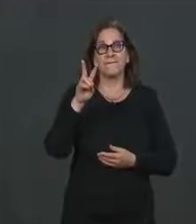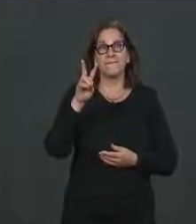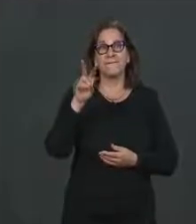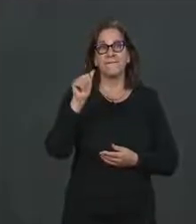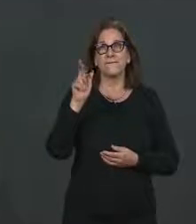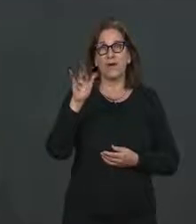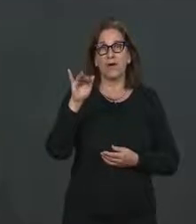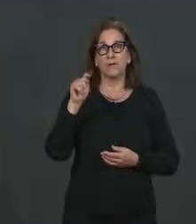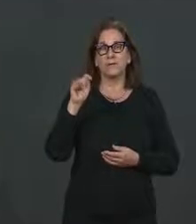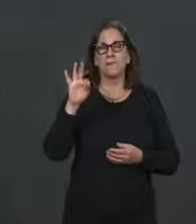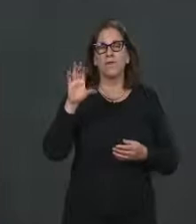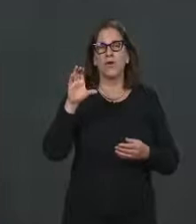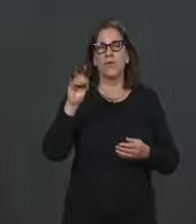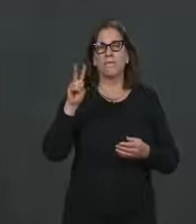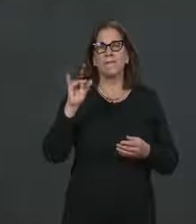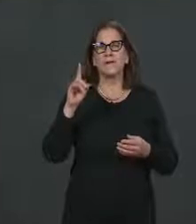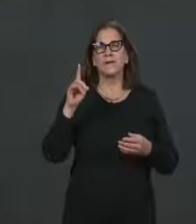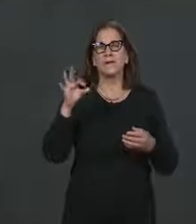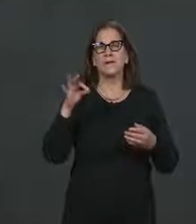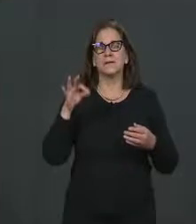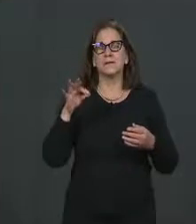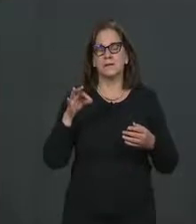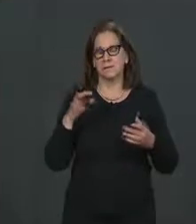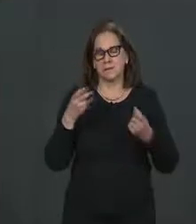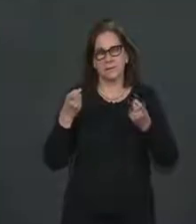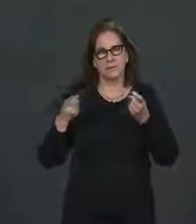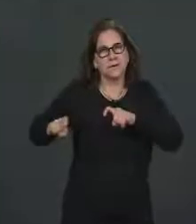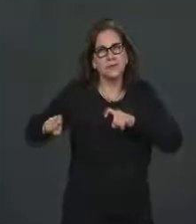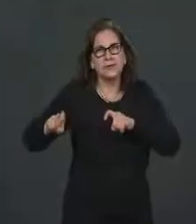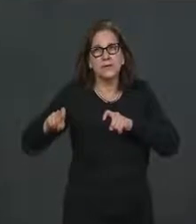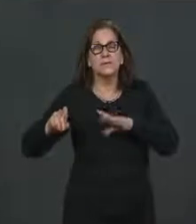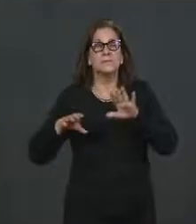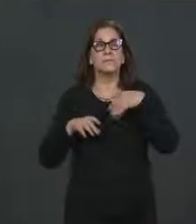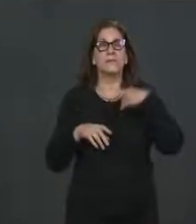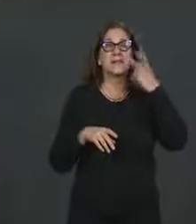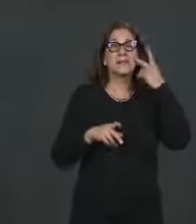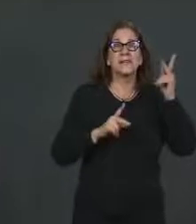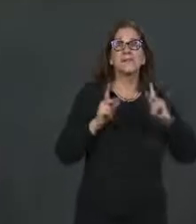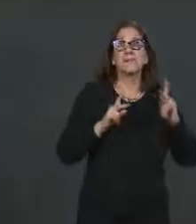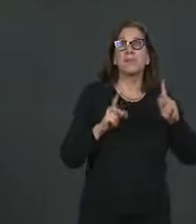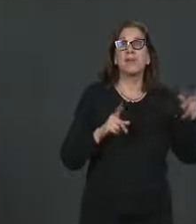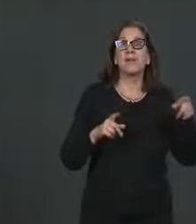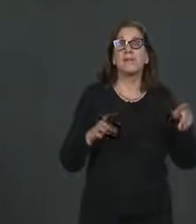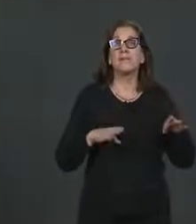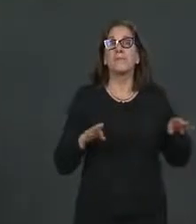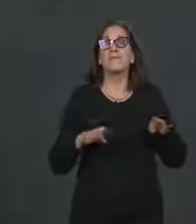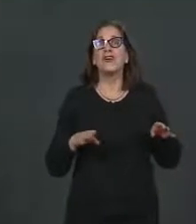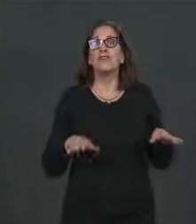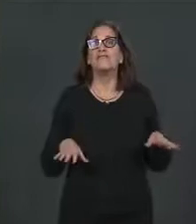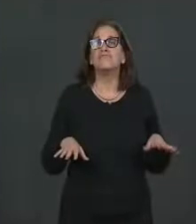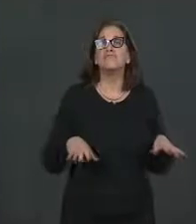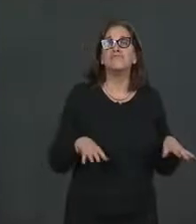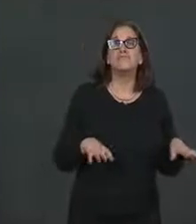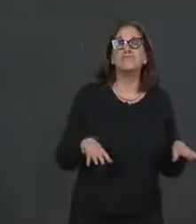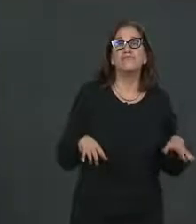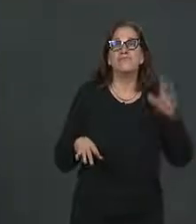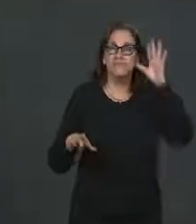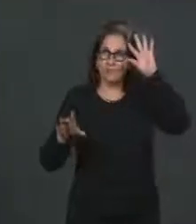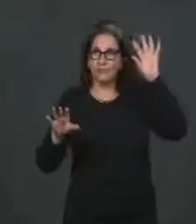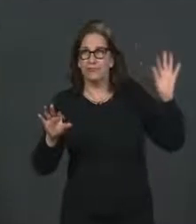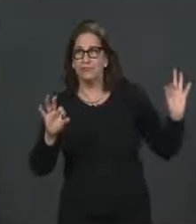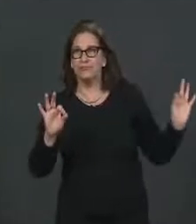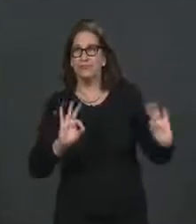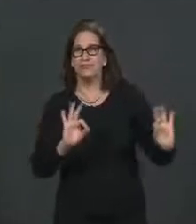more new cases are to come in the weeks ahead. With vaccines, there's hope, which is